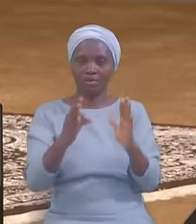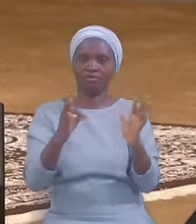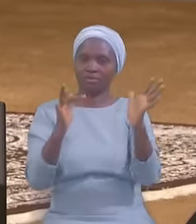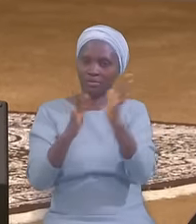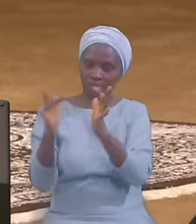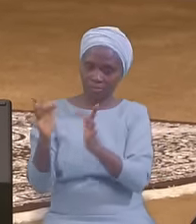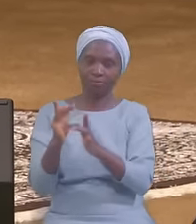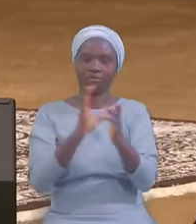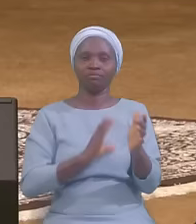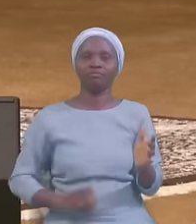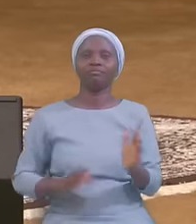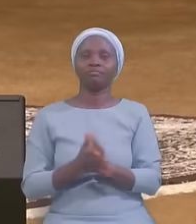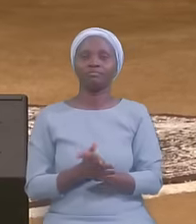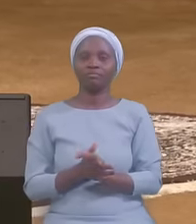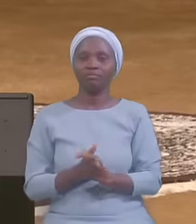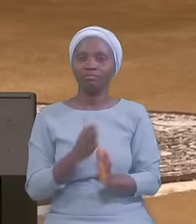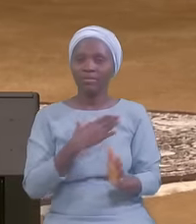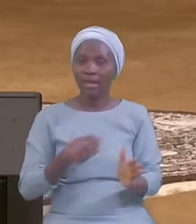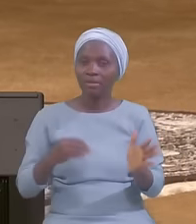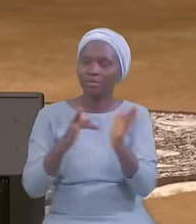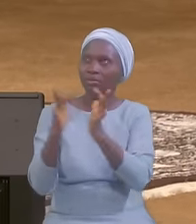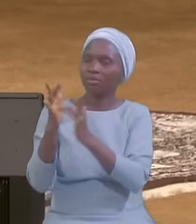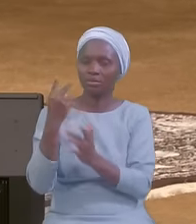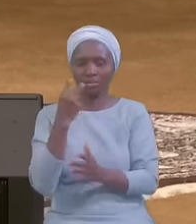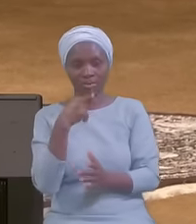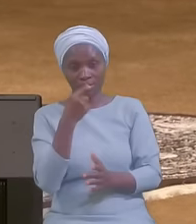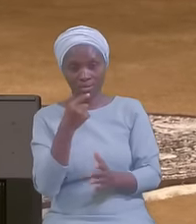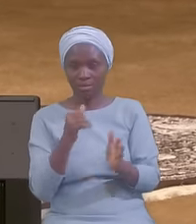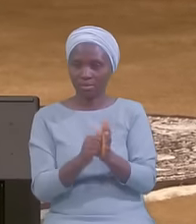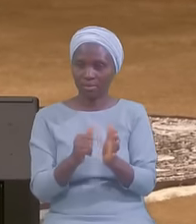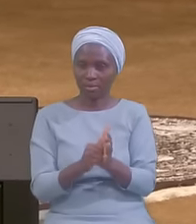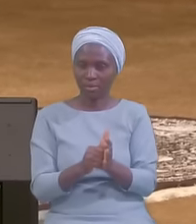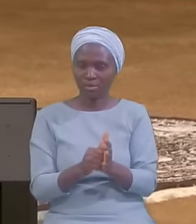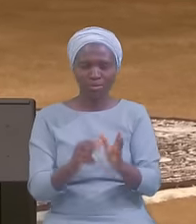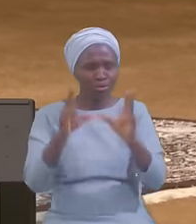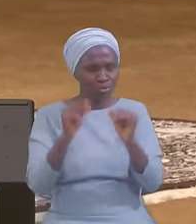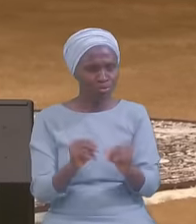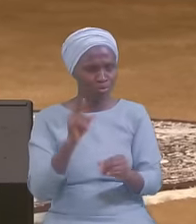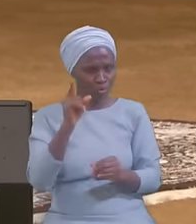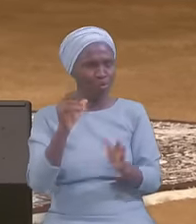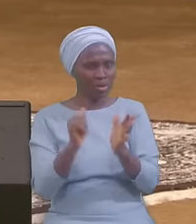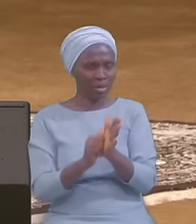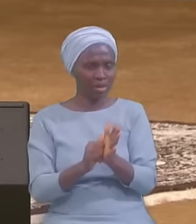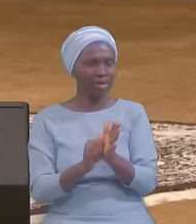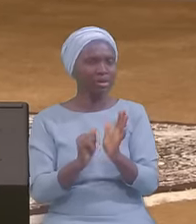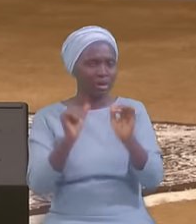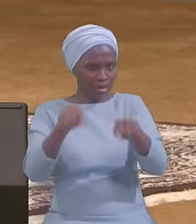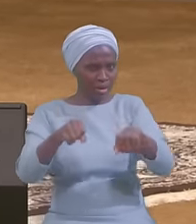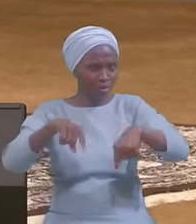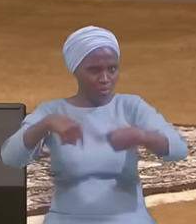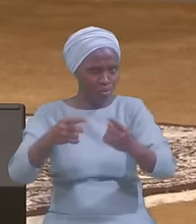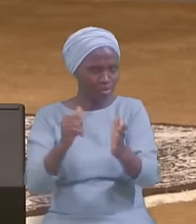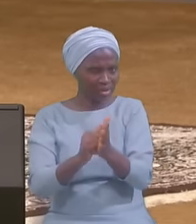of Christ. And Jesus said, nobody can go that far